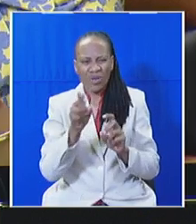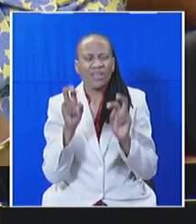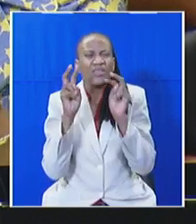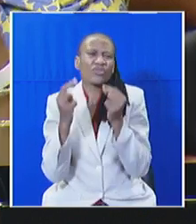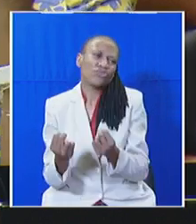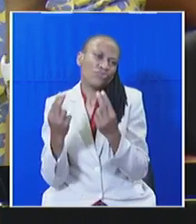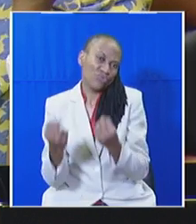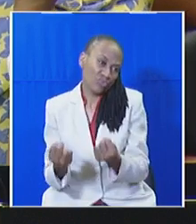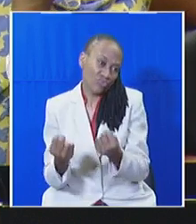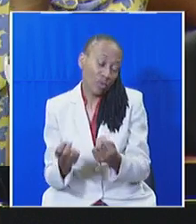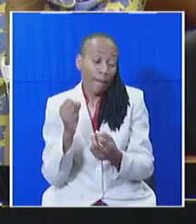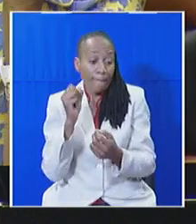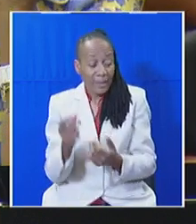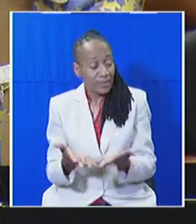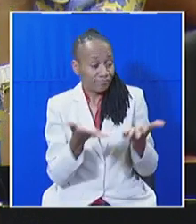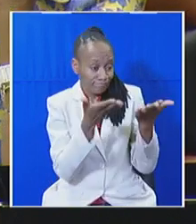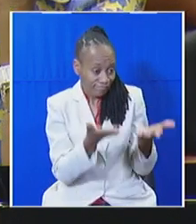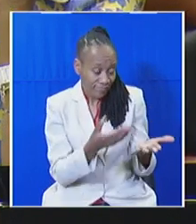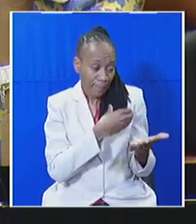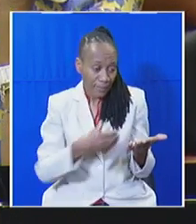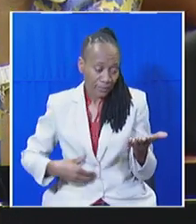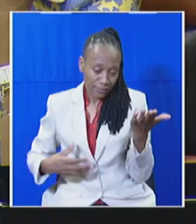questions. However, the Honorable the President.